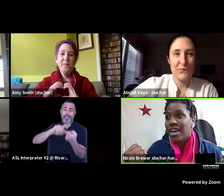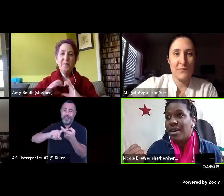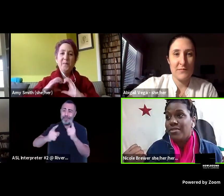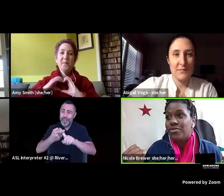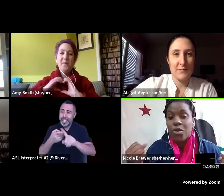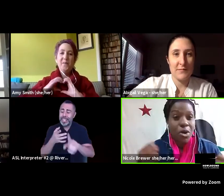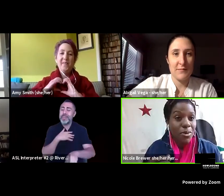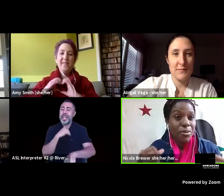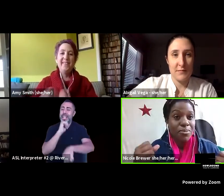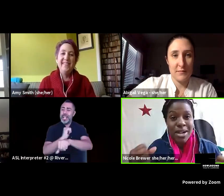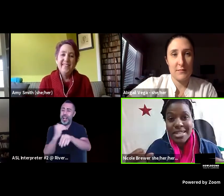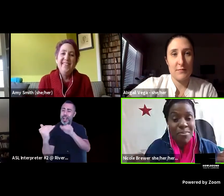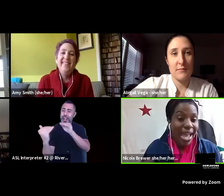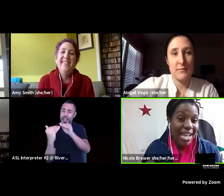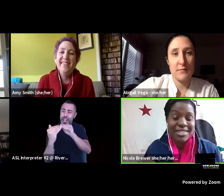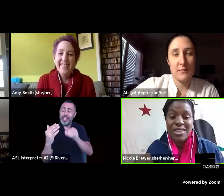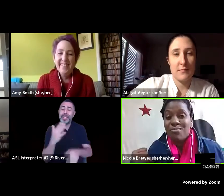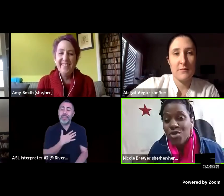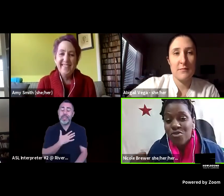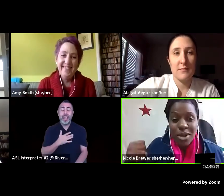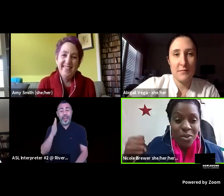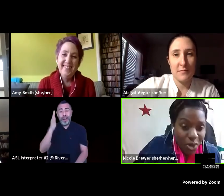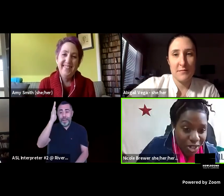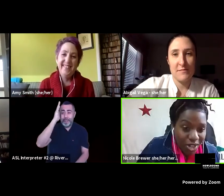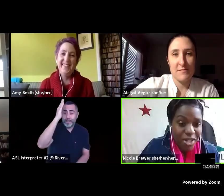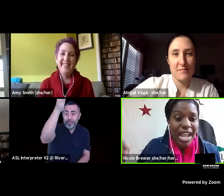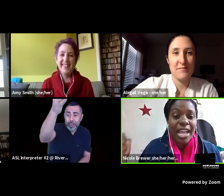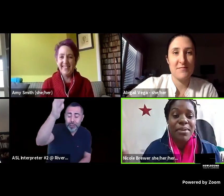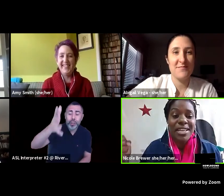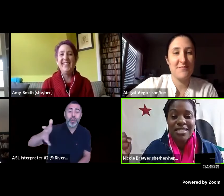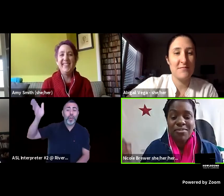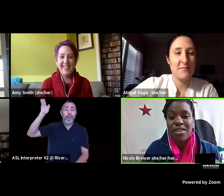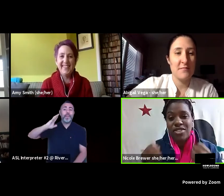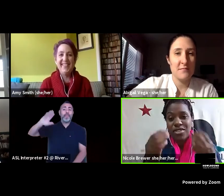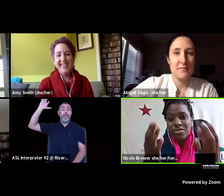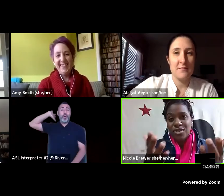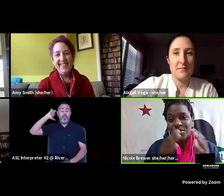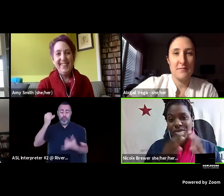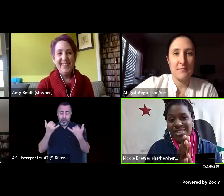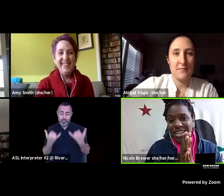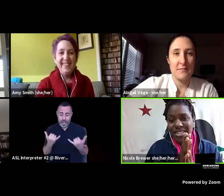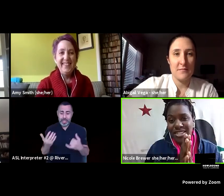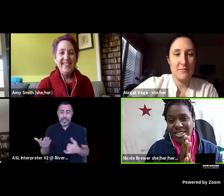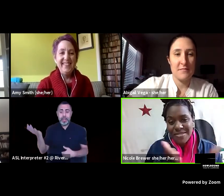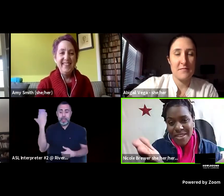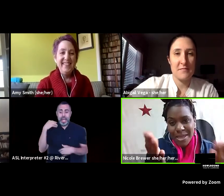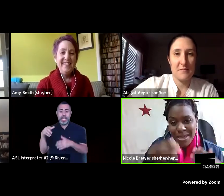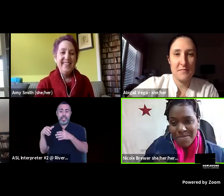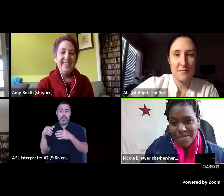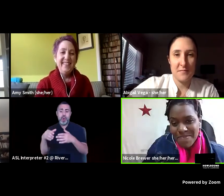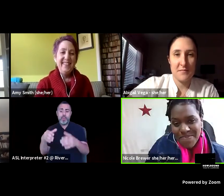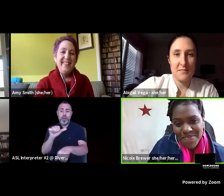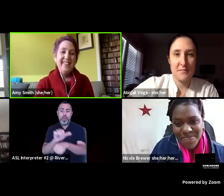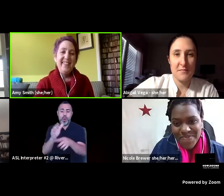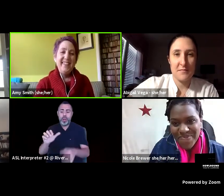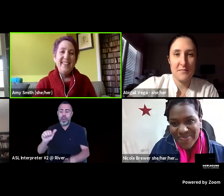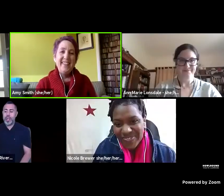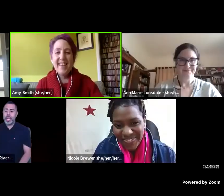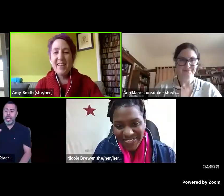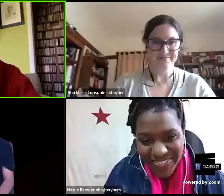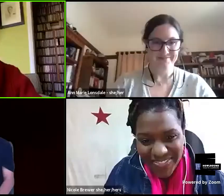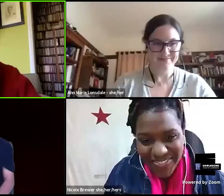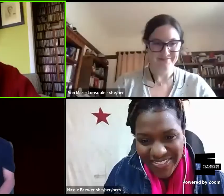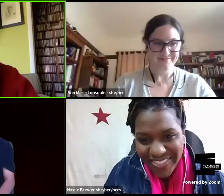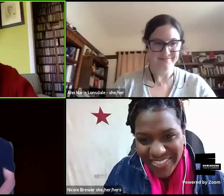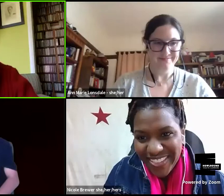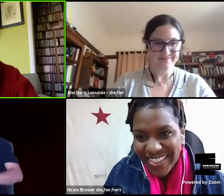and former, present, past movement worker, Amy Smith, to the virtual stage. Amy?